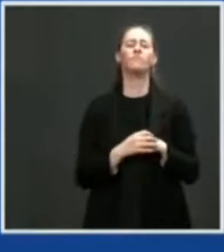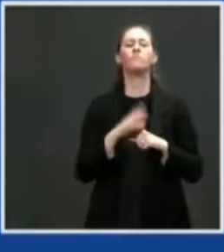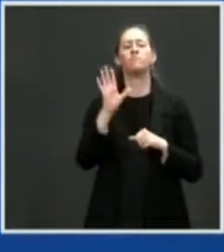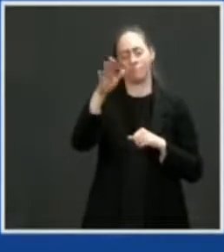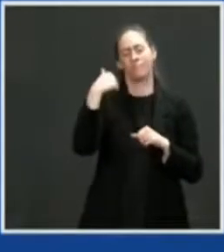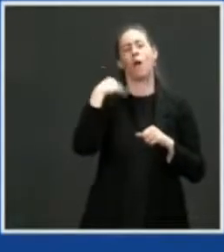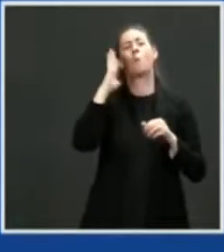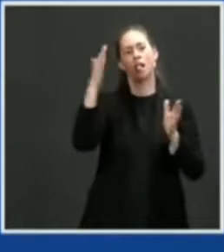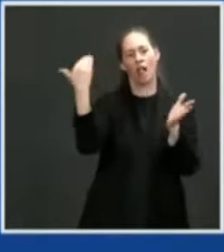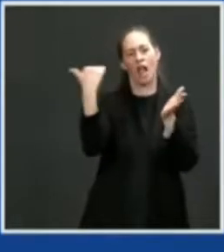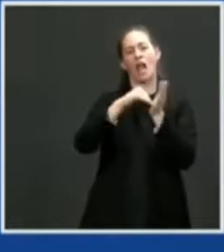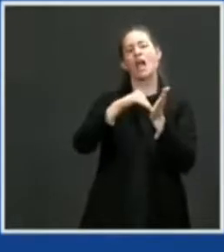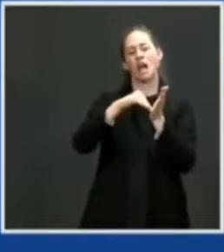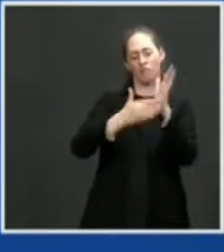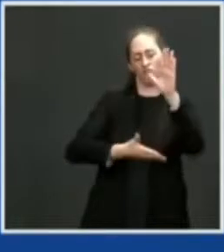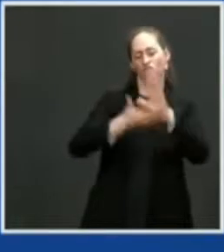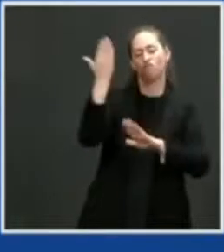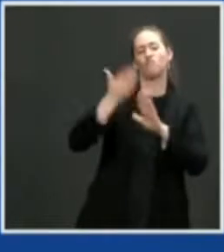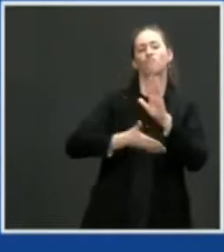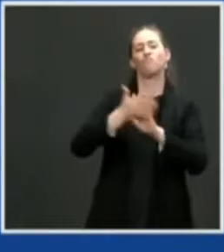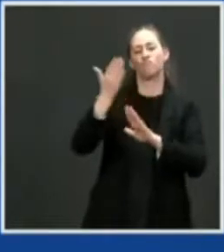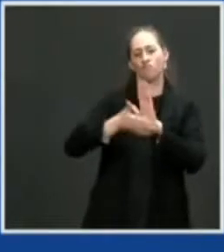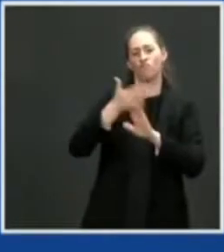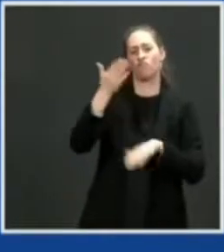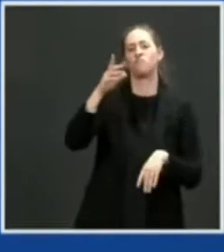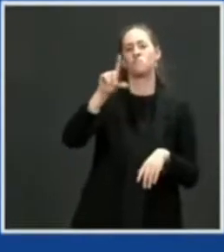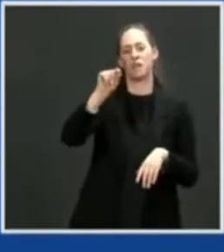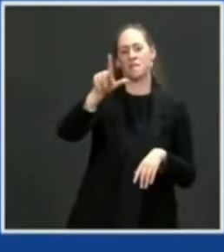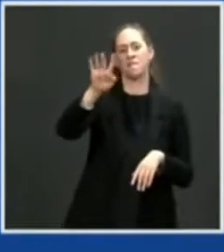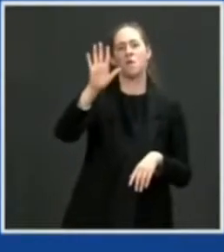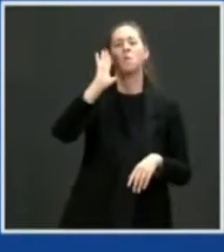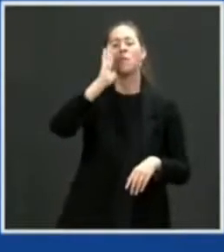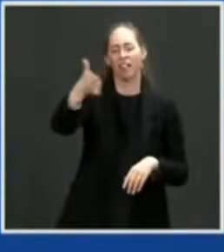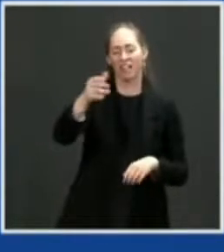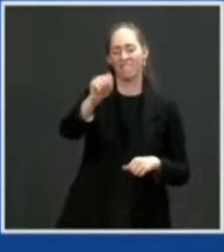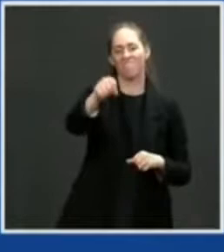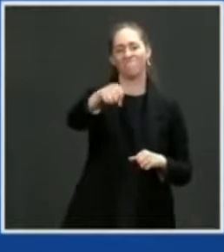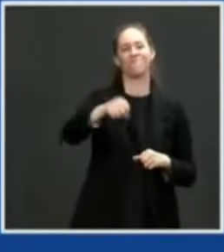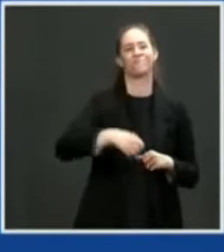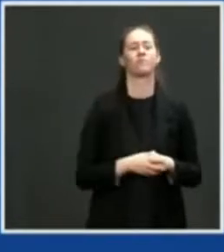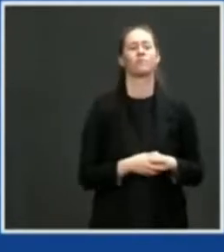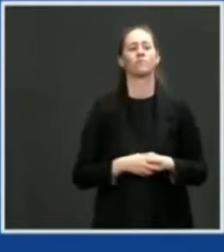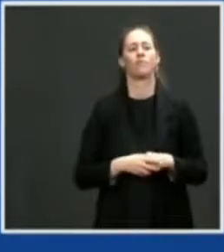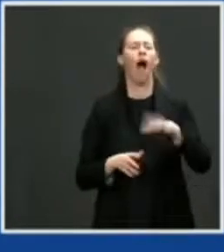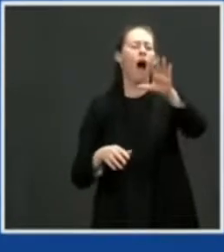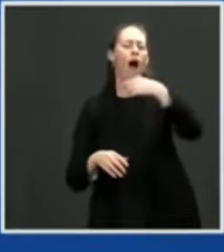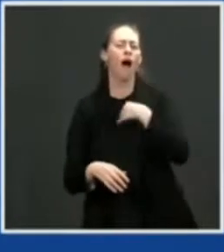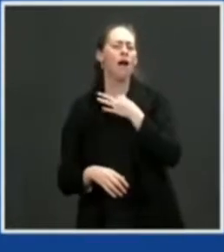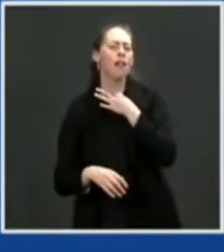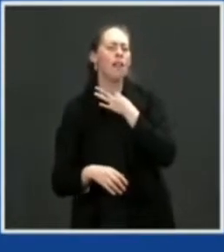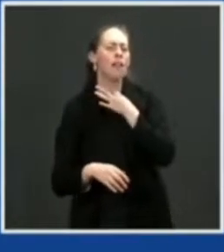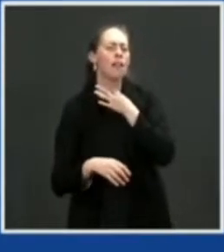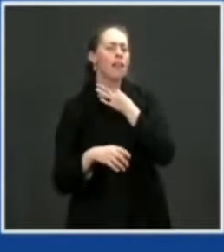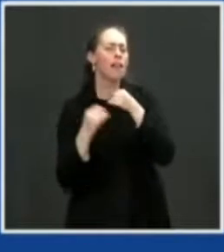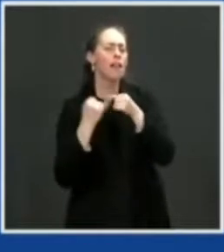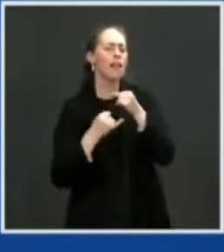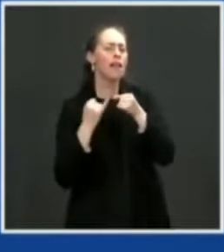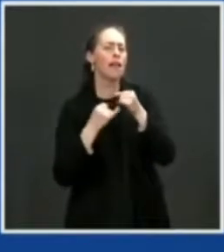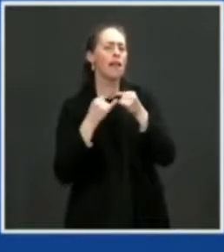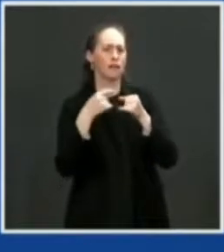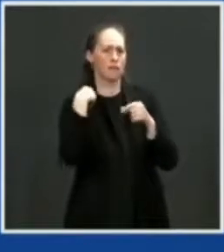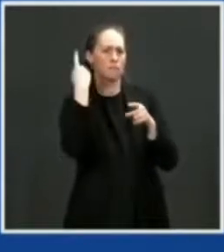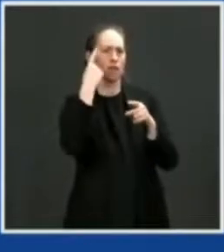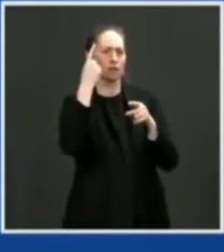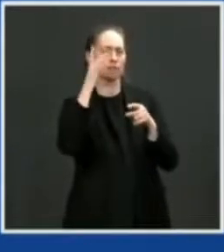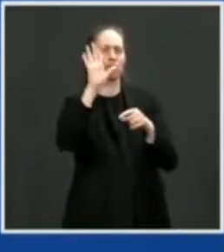expectation. Absolutely. I only be Partisanship. Your old friend, 145 teen years old. says you have only